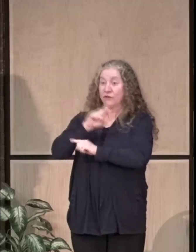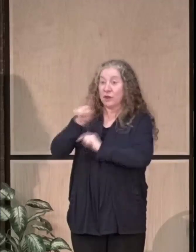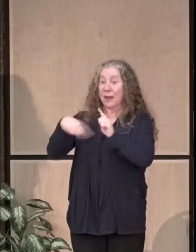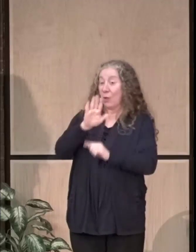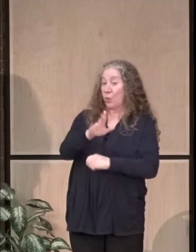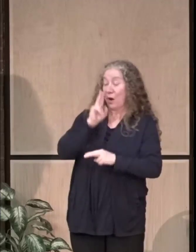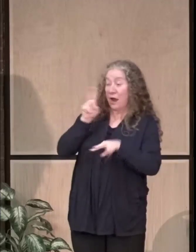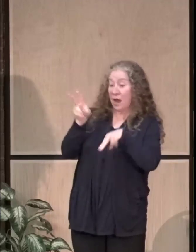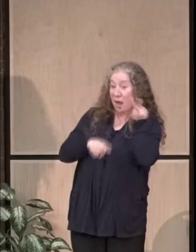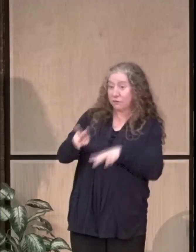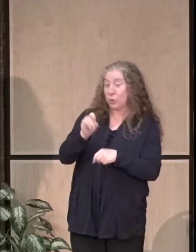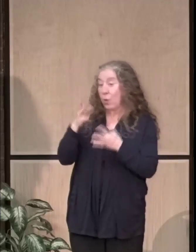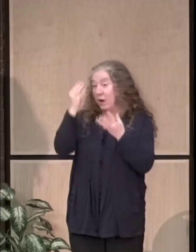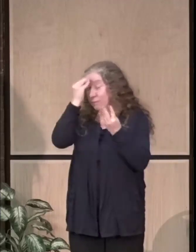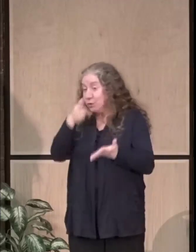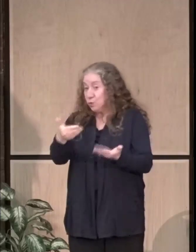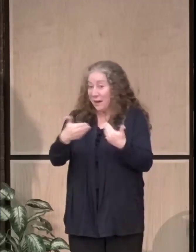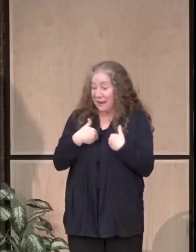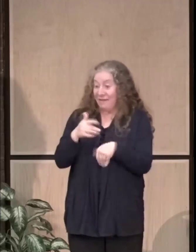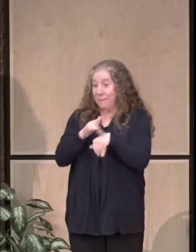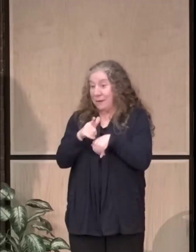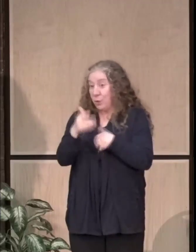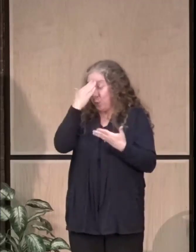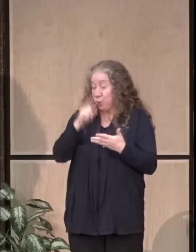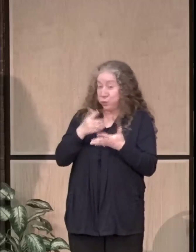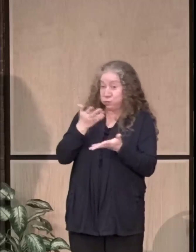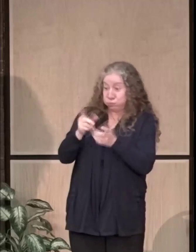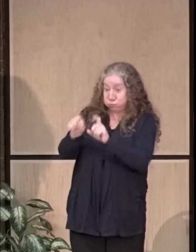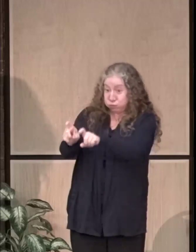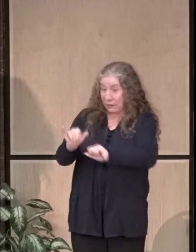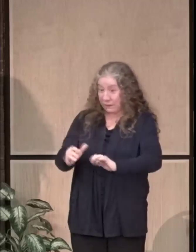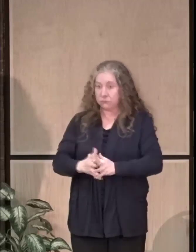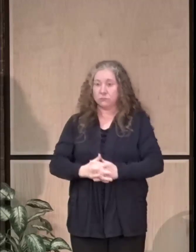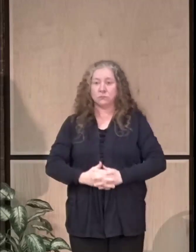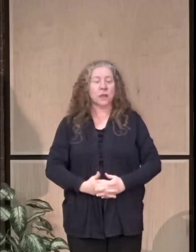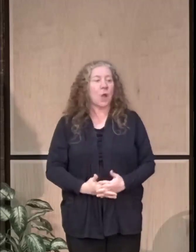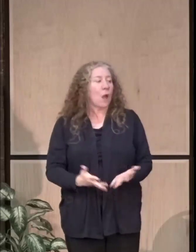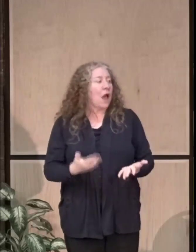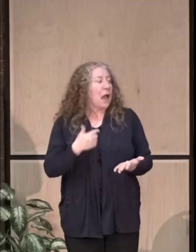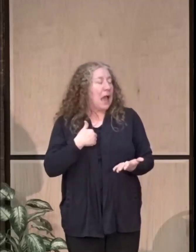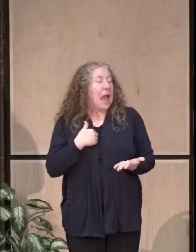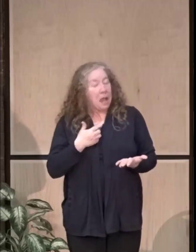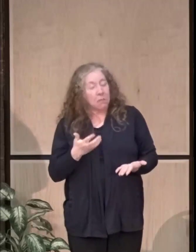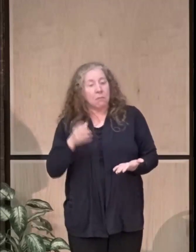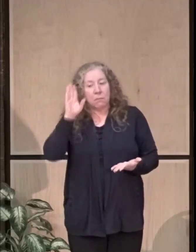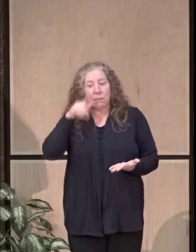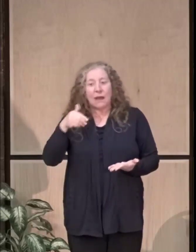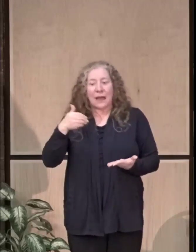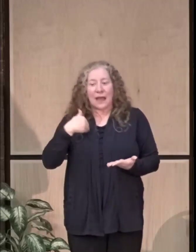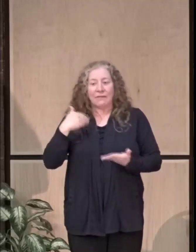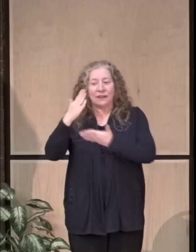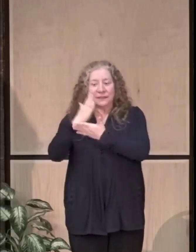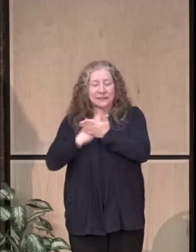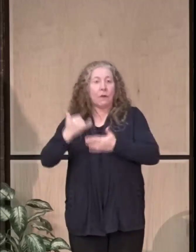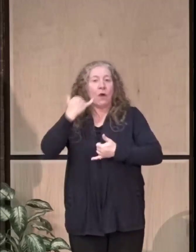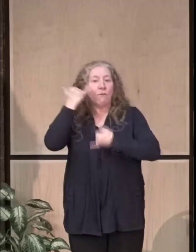one even available to you if you have these sorts of questions? I mean, I will say that there's phone numbers out there that if